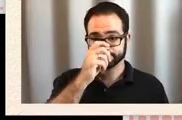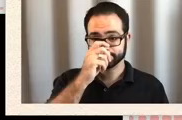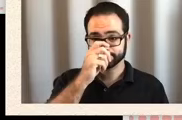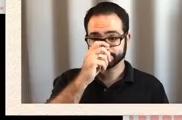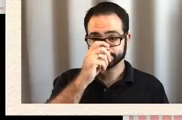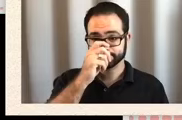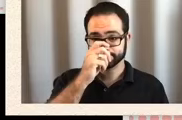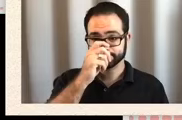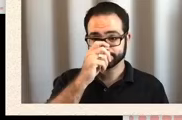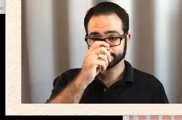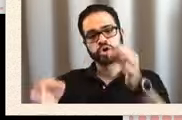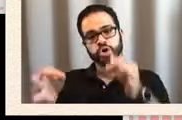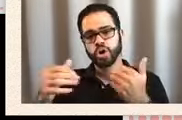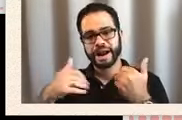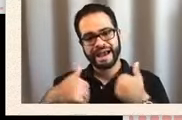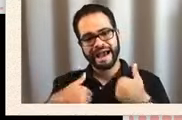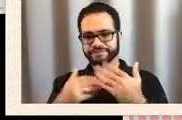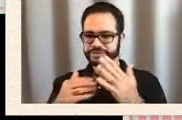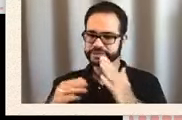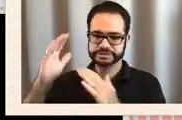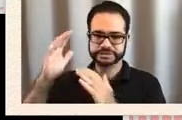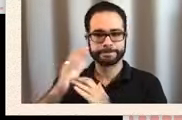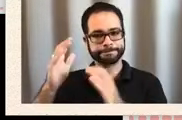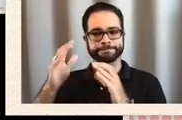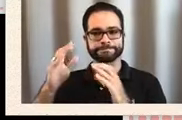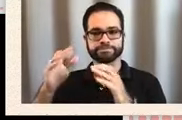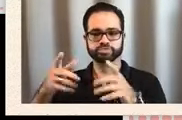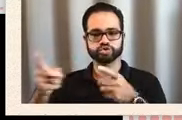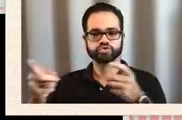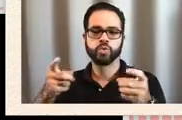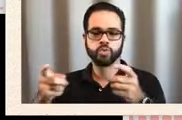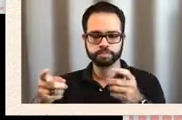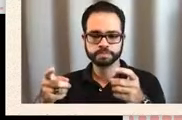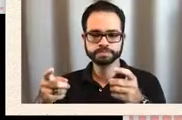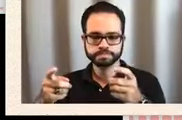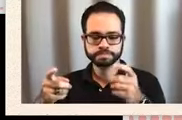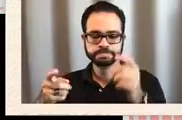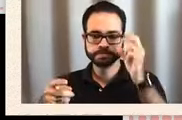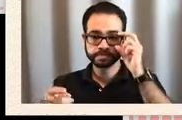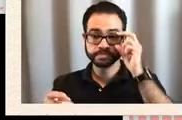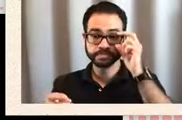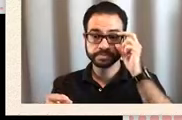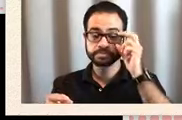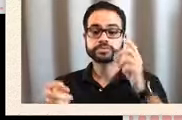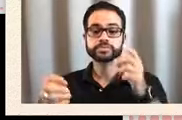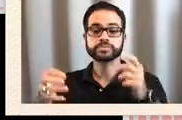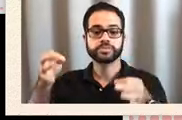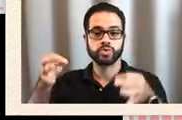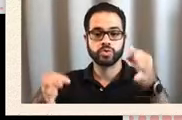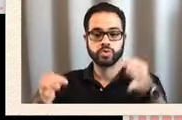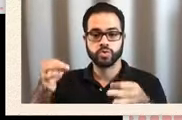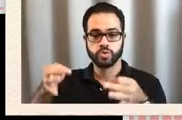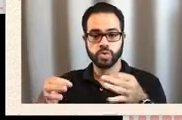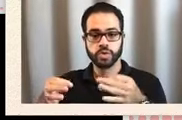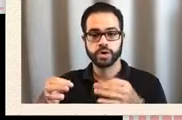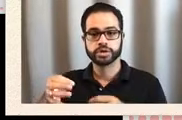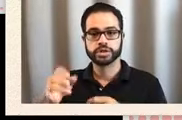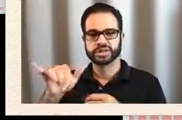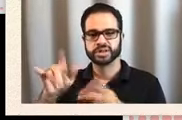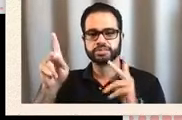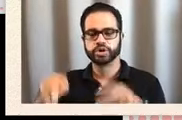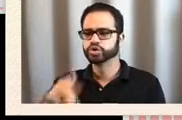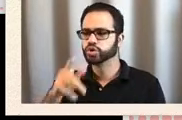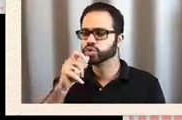your loved one. So the court is the one, when it decides this person doesn't have